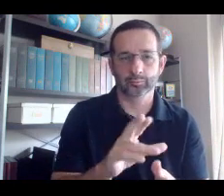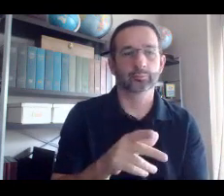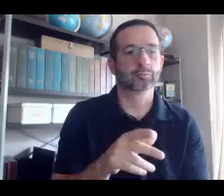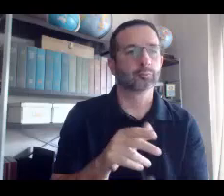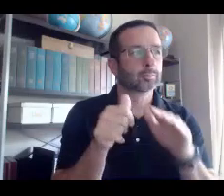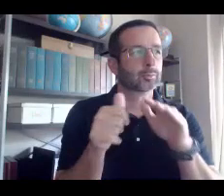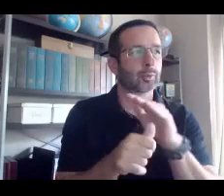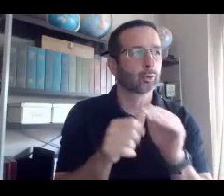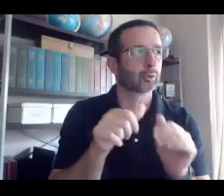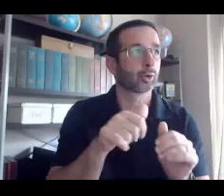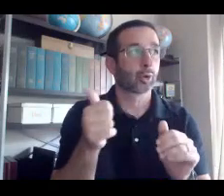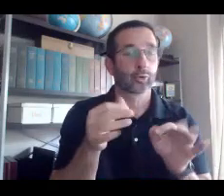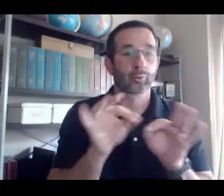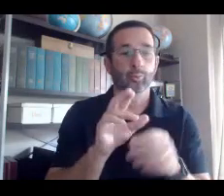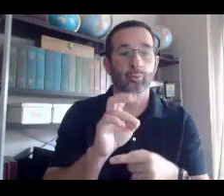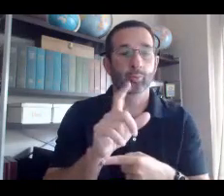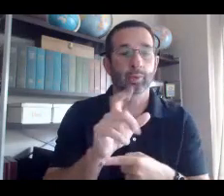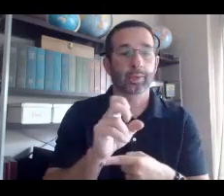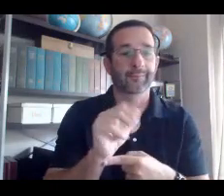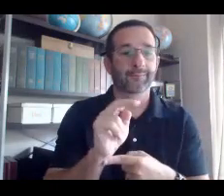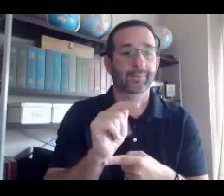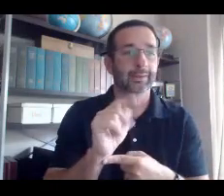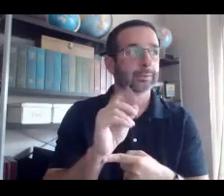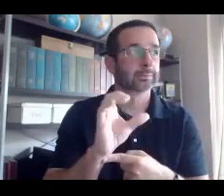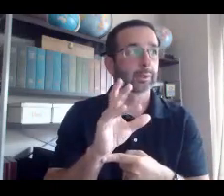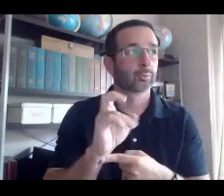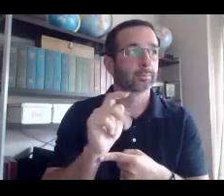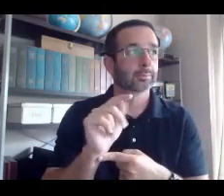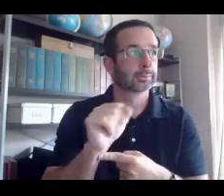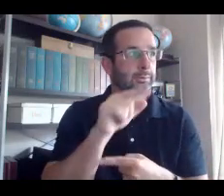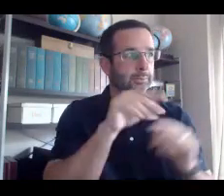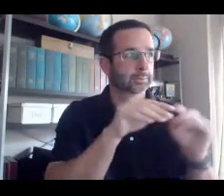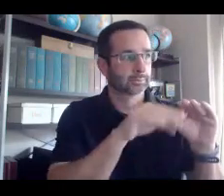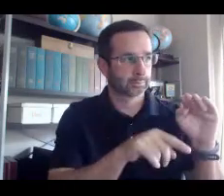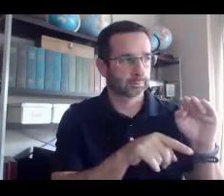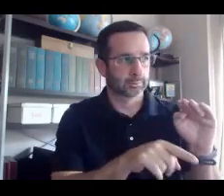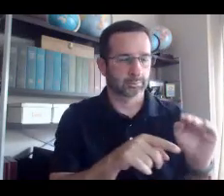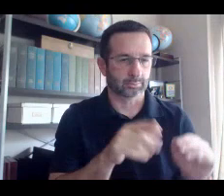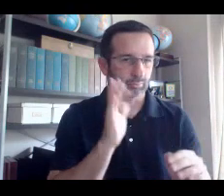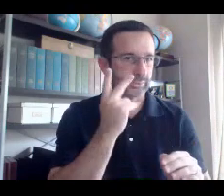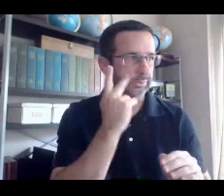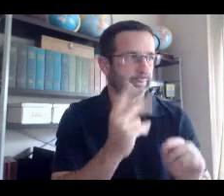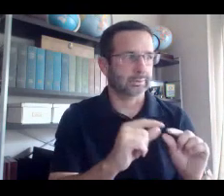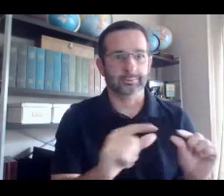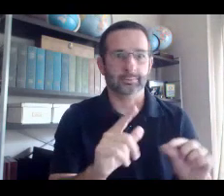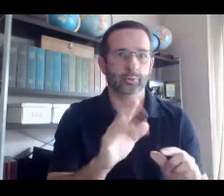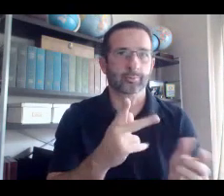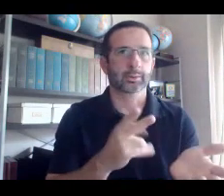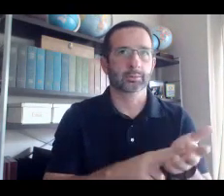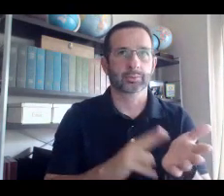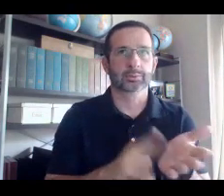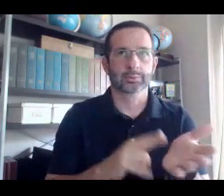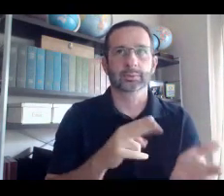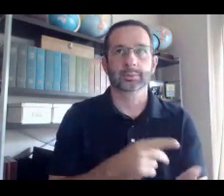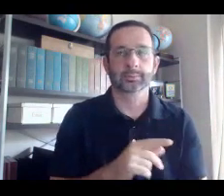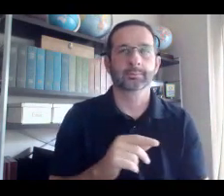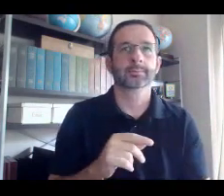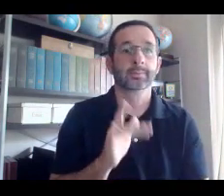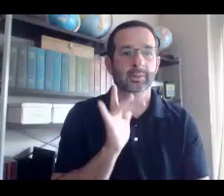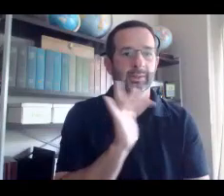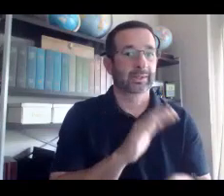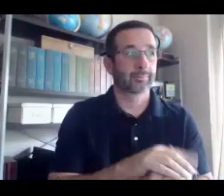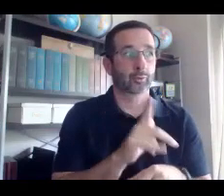your grants folder, and that will be under other relevant documents. And then you'd